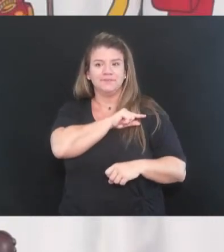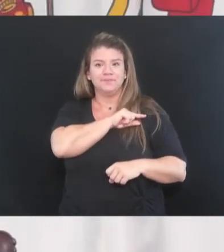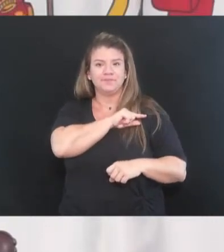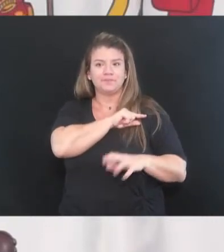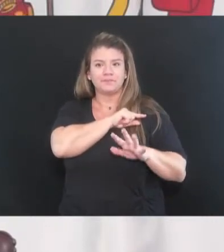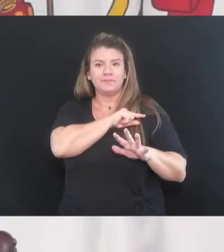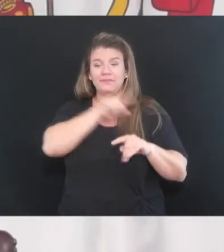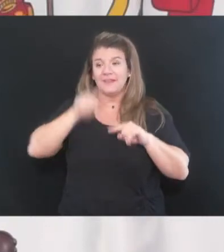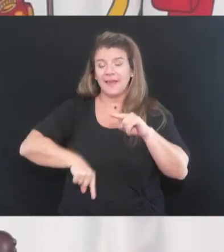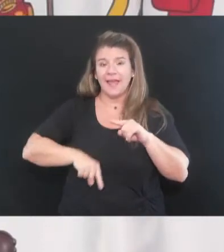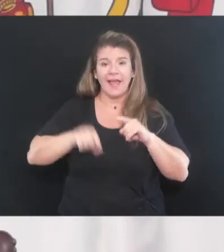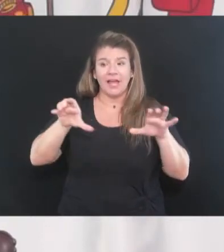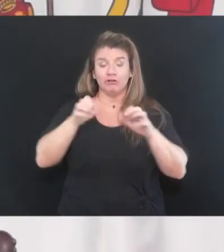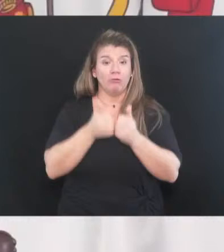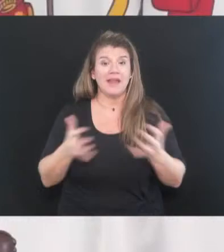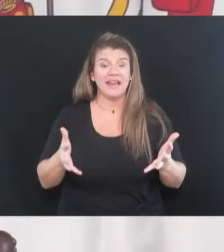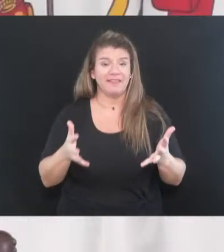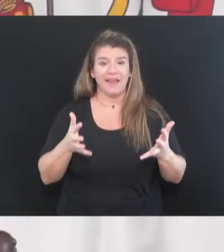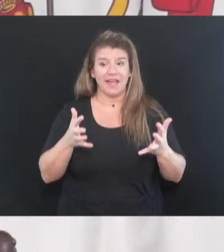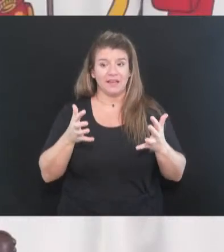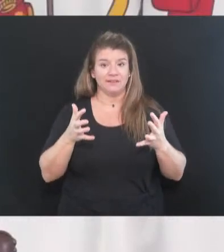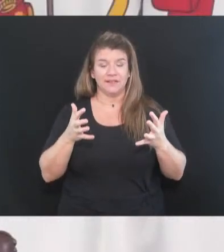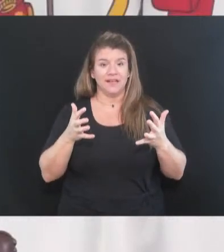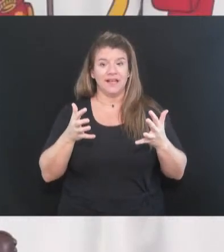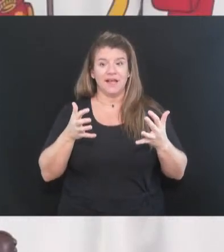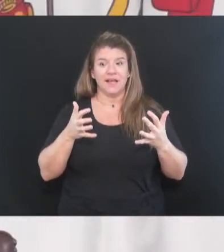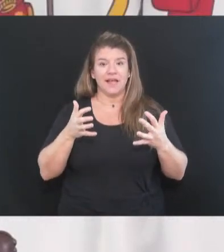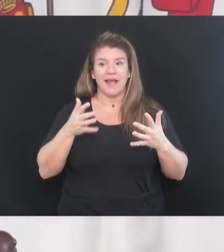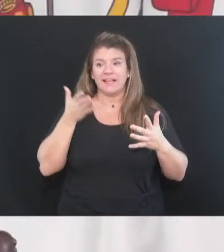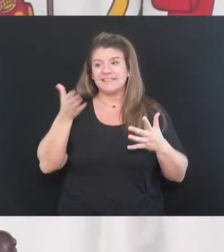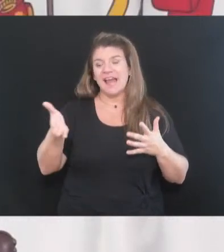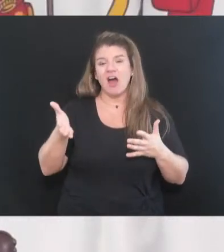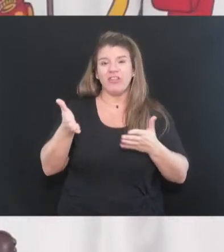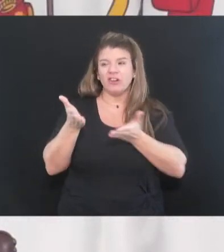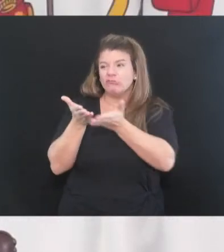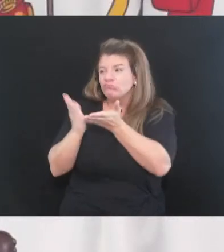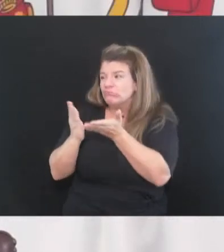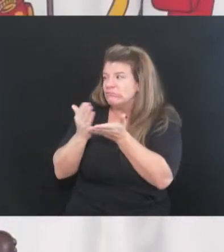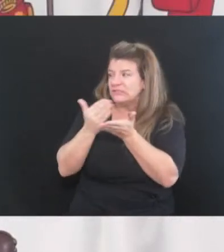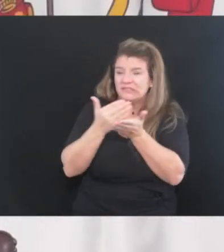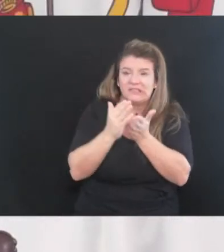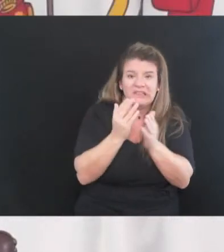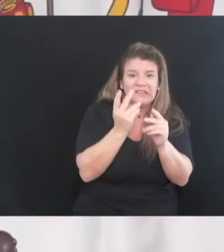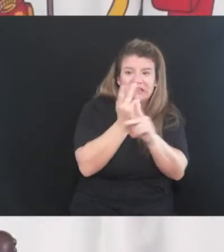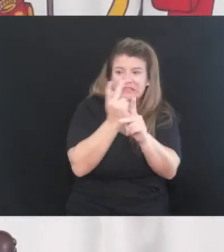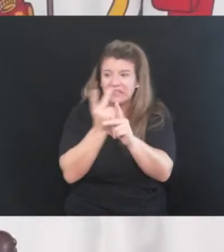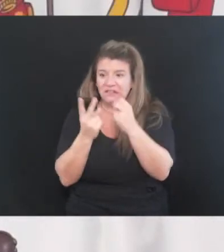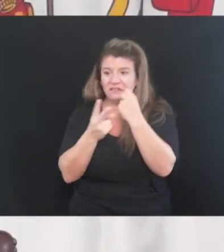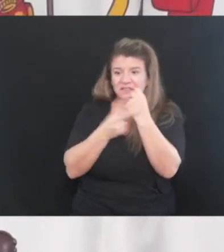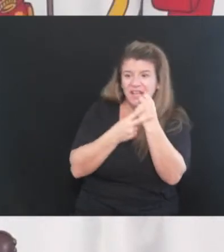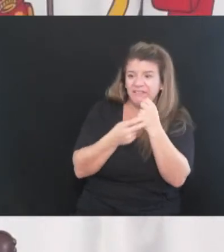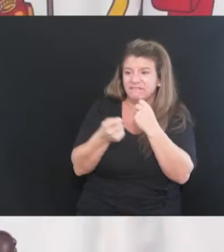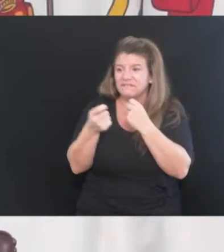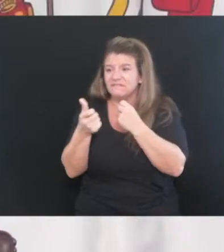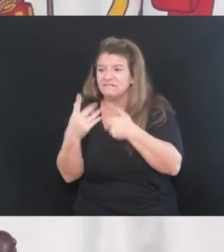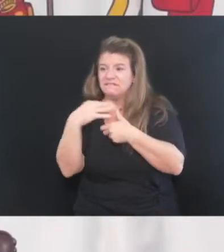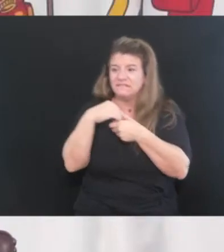that can't do anything else at all and is down there rationing care out and everything right now. And the only way